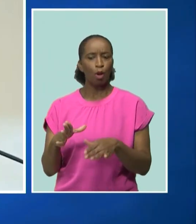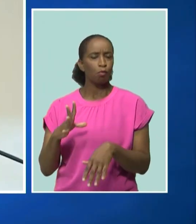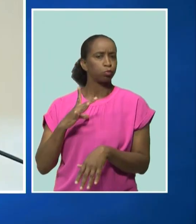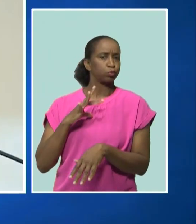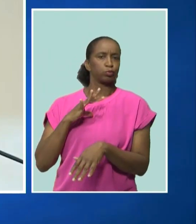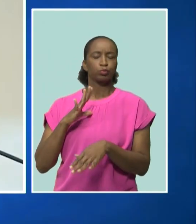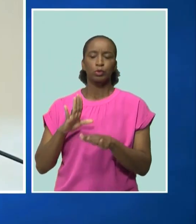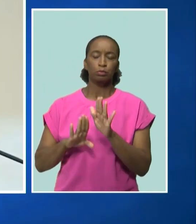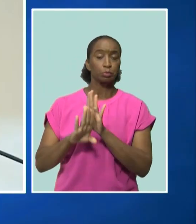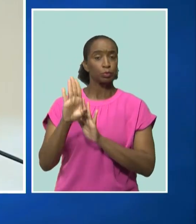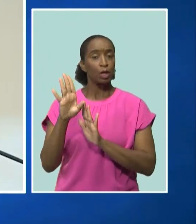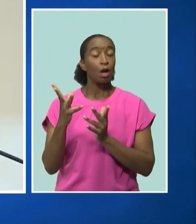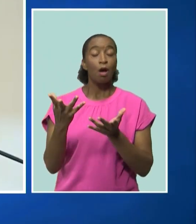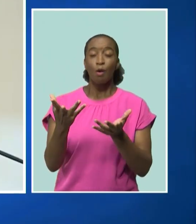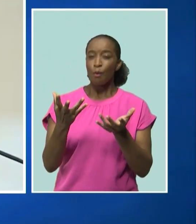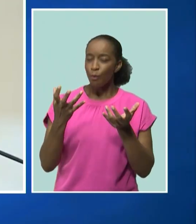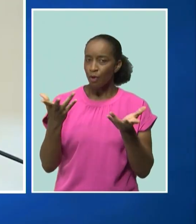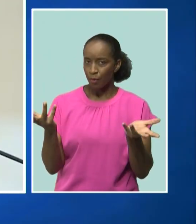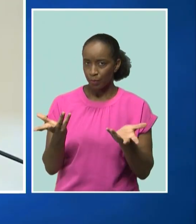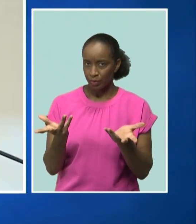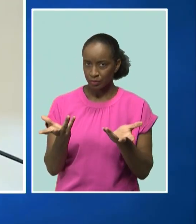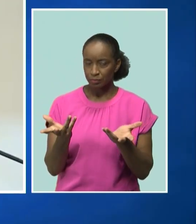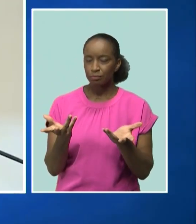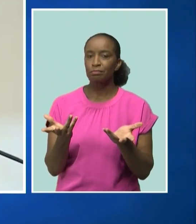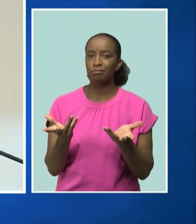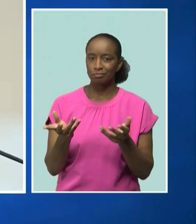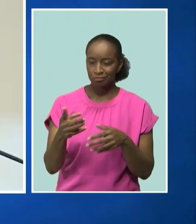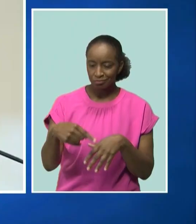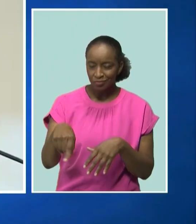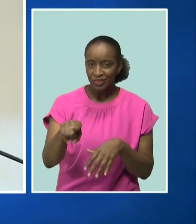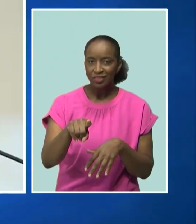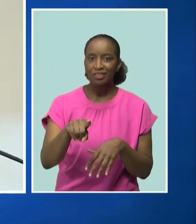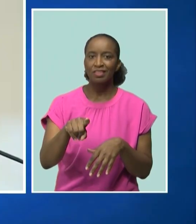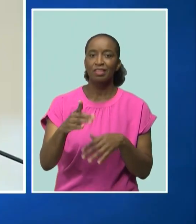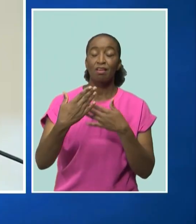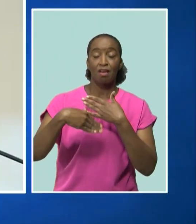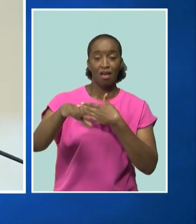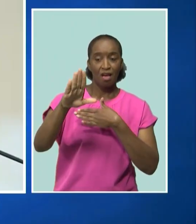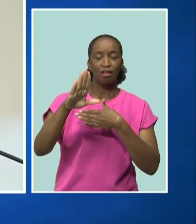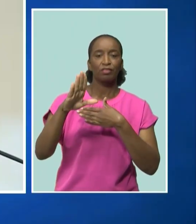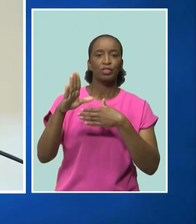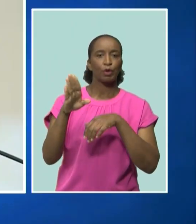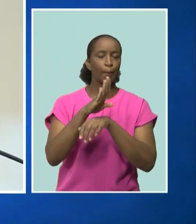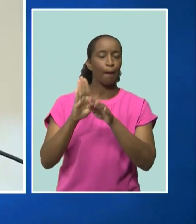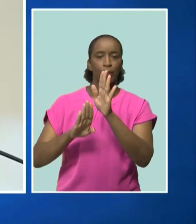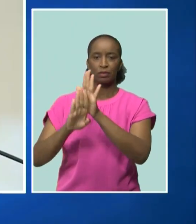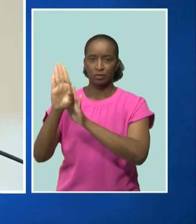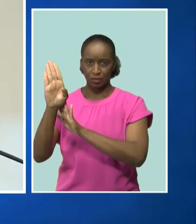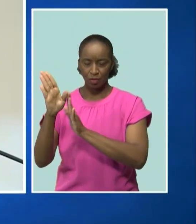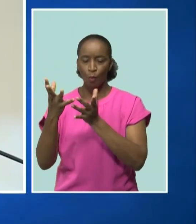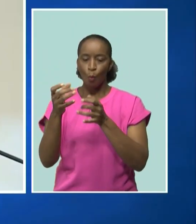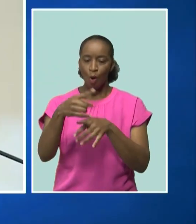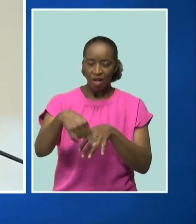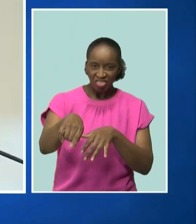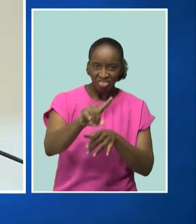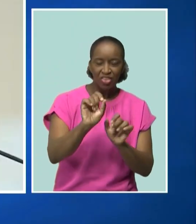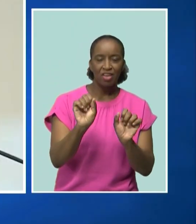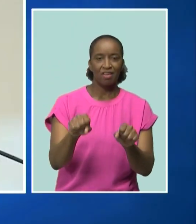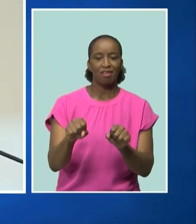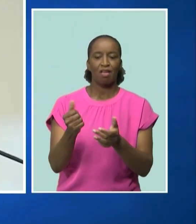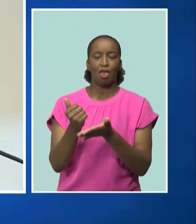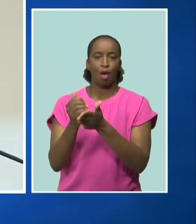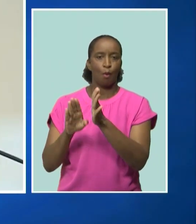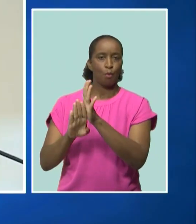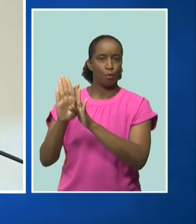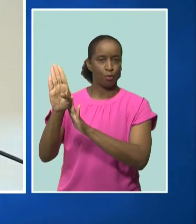what we want to develop are the creators of where we want to take this country forward. Not just develop the users of